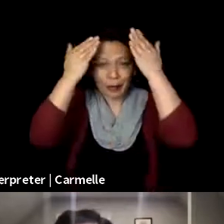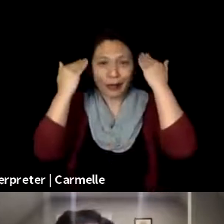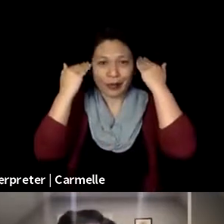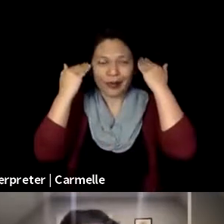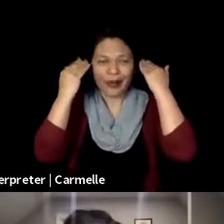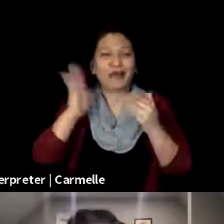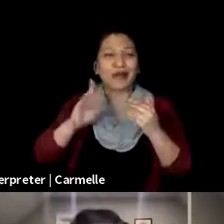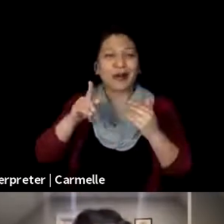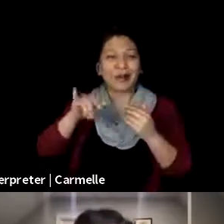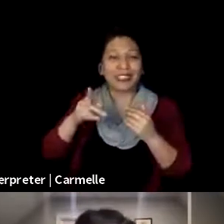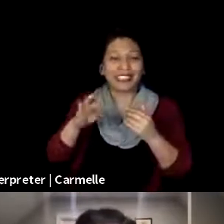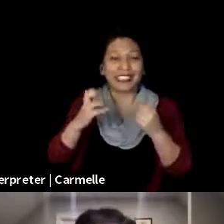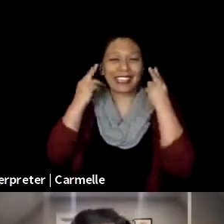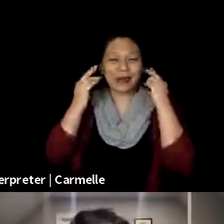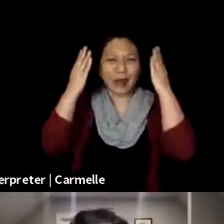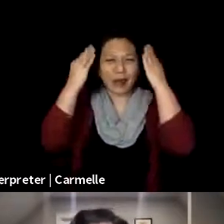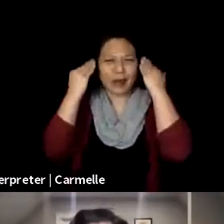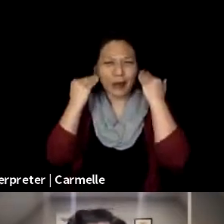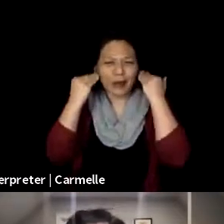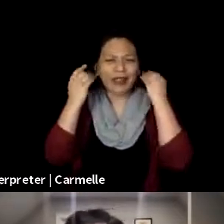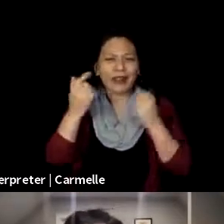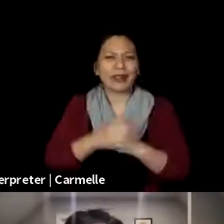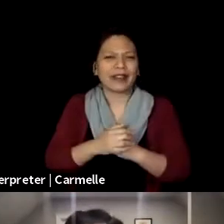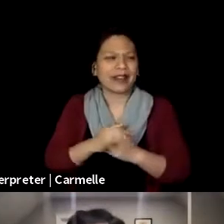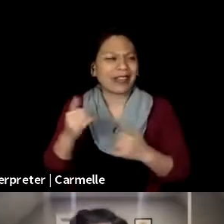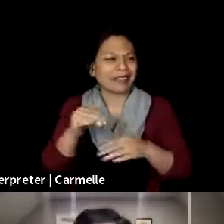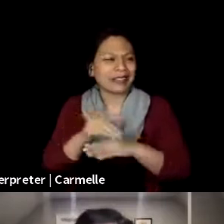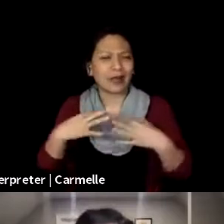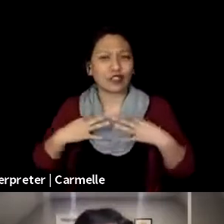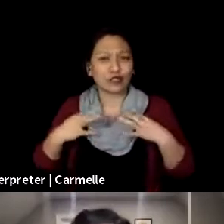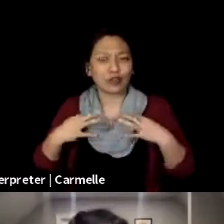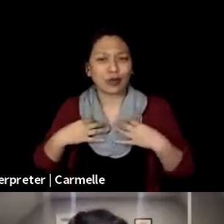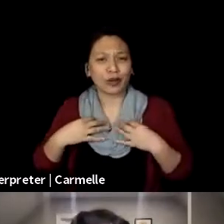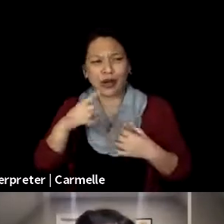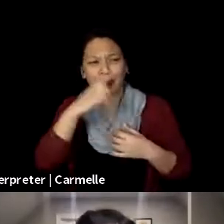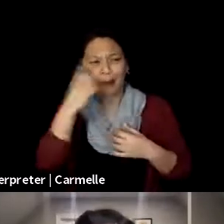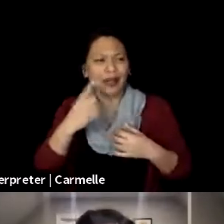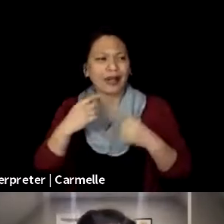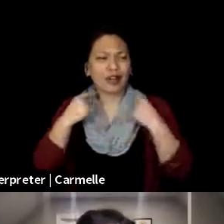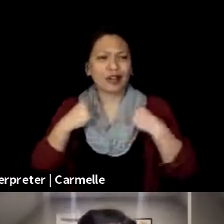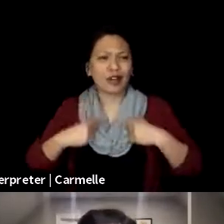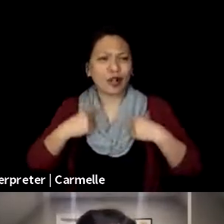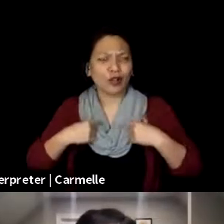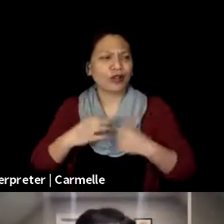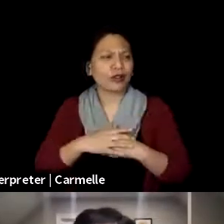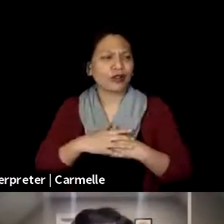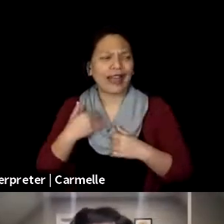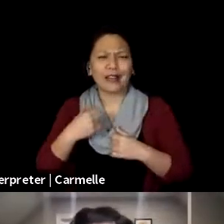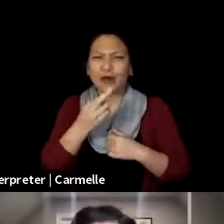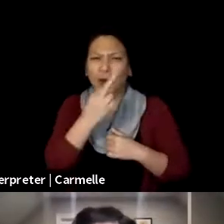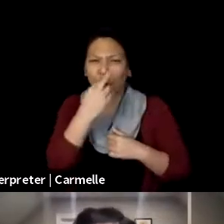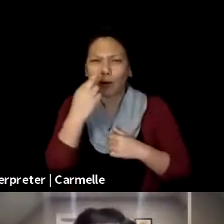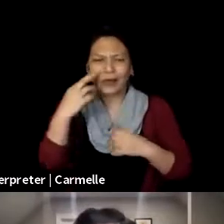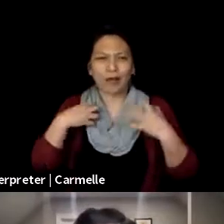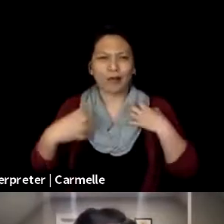And tonight I'm wearing a black collared zip up jumpsuit with different colored roses all over